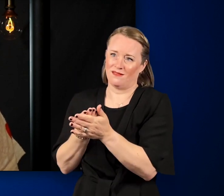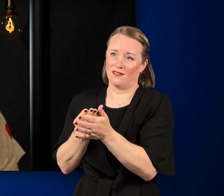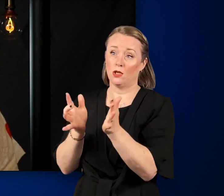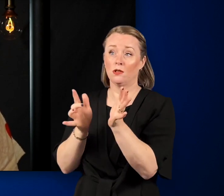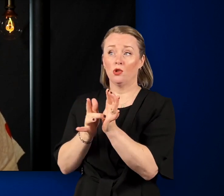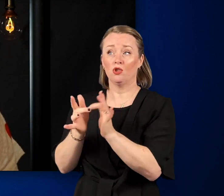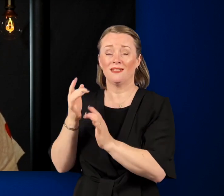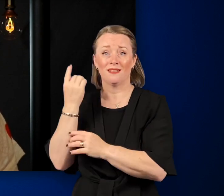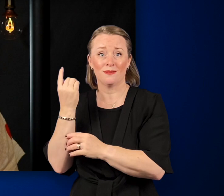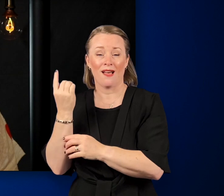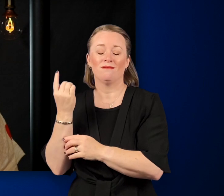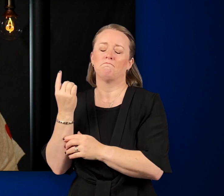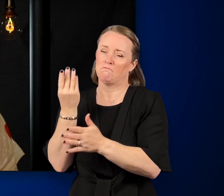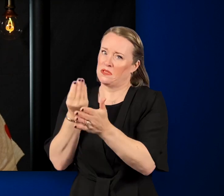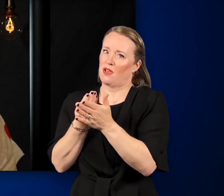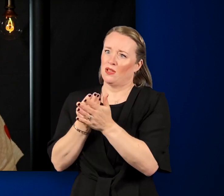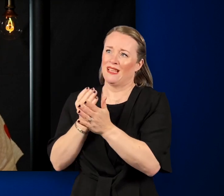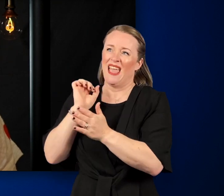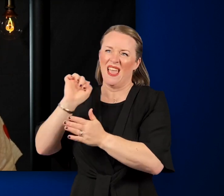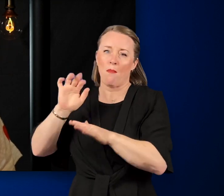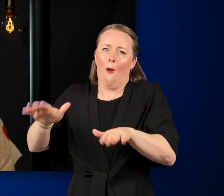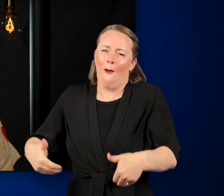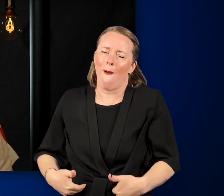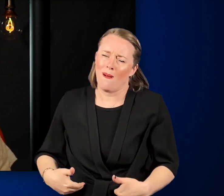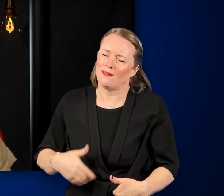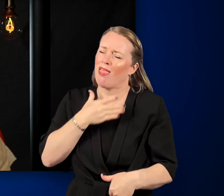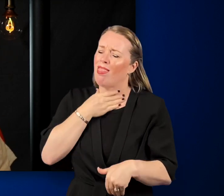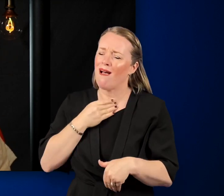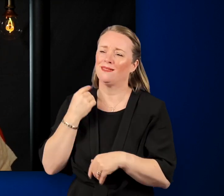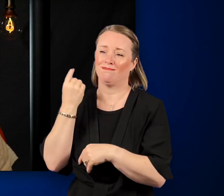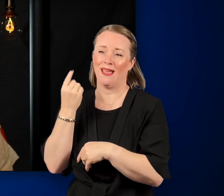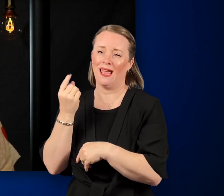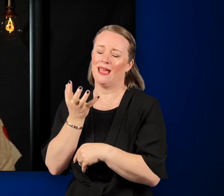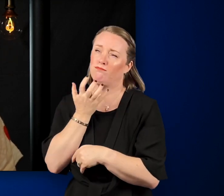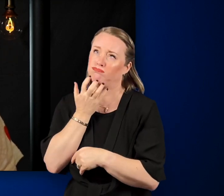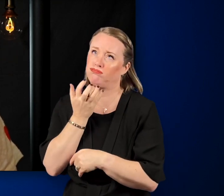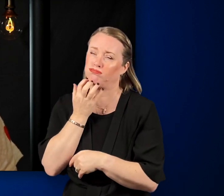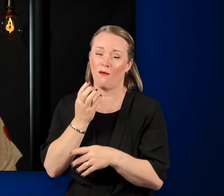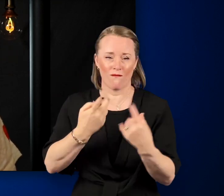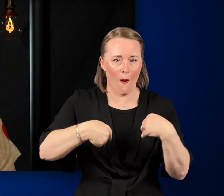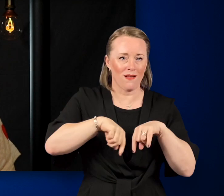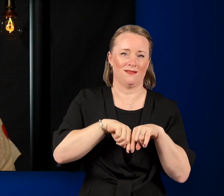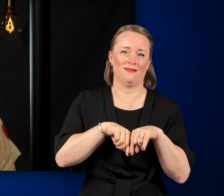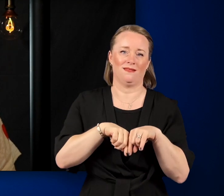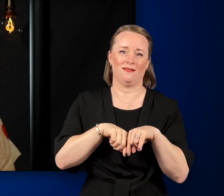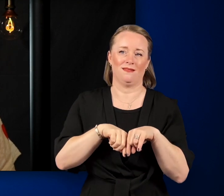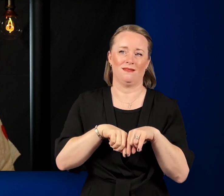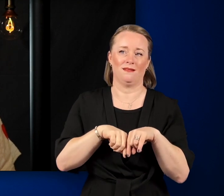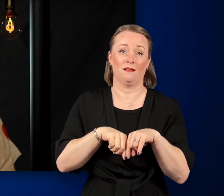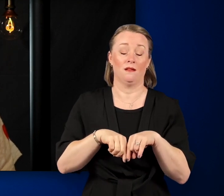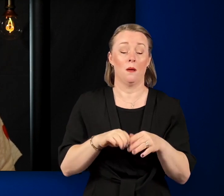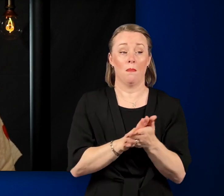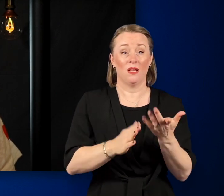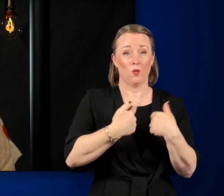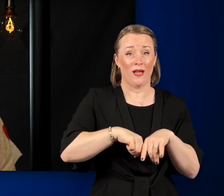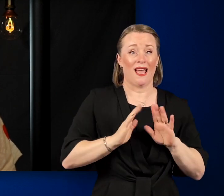thirst. But if we believe that he is God and he gave himself over to those things on our behalf, we need never